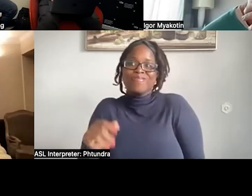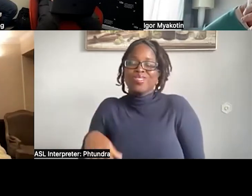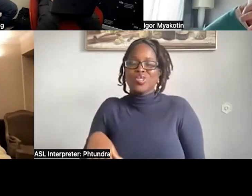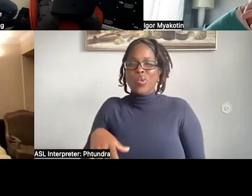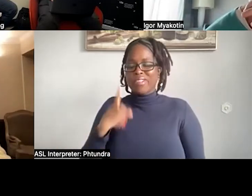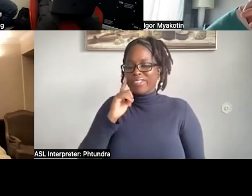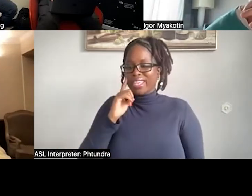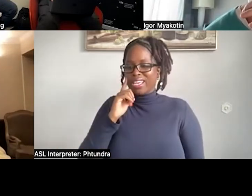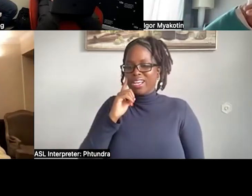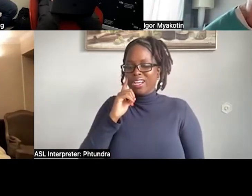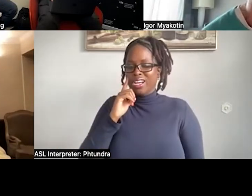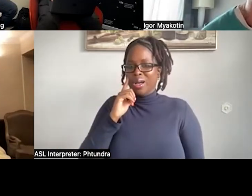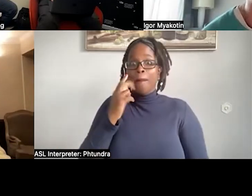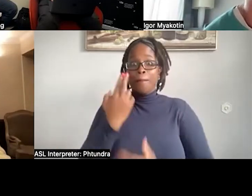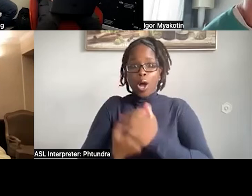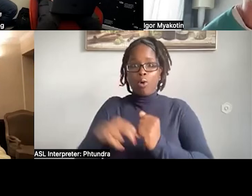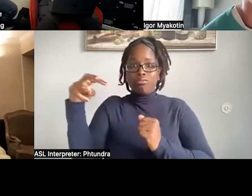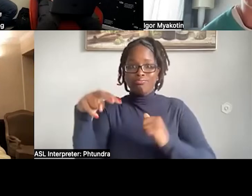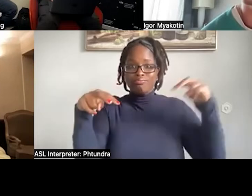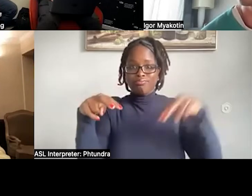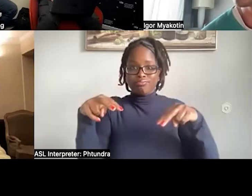that shows less of that